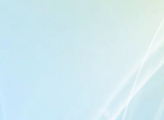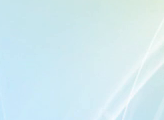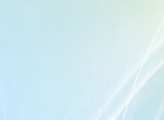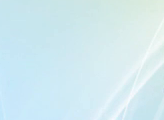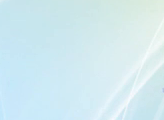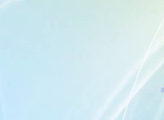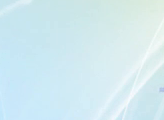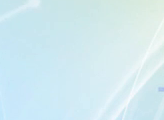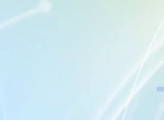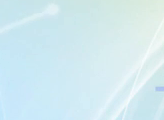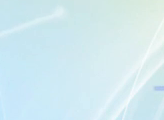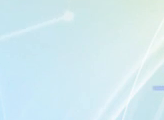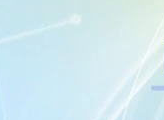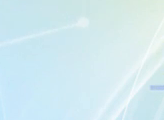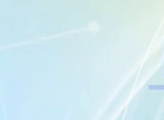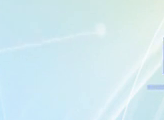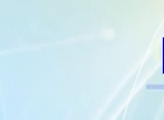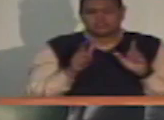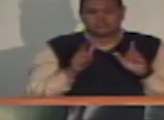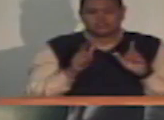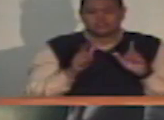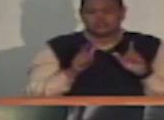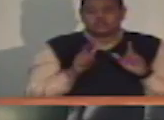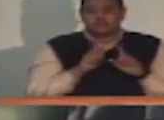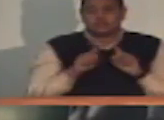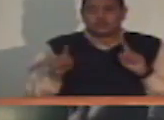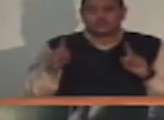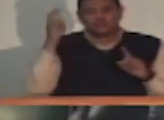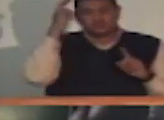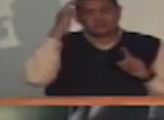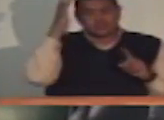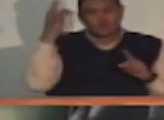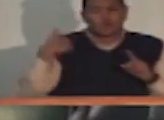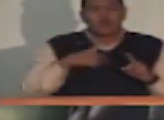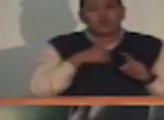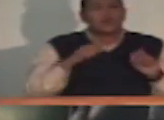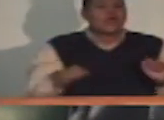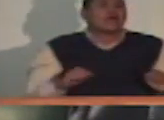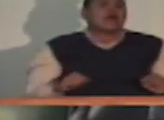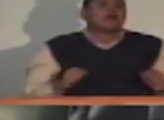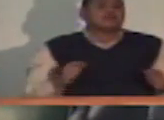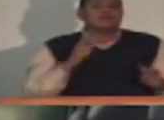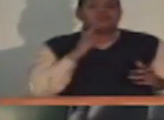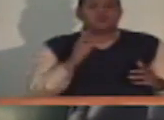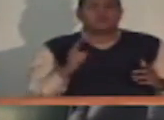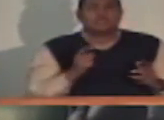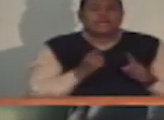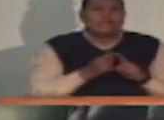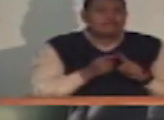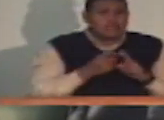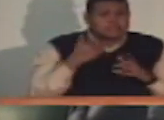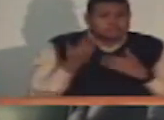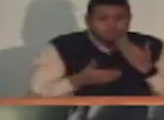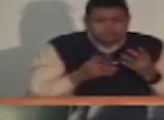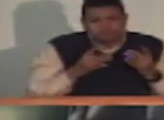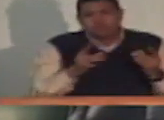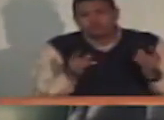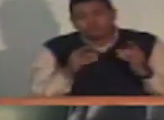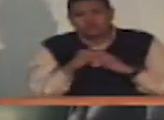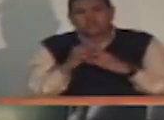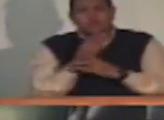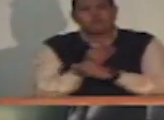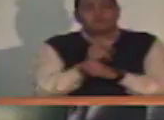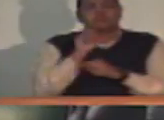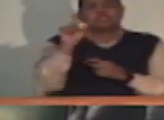billion was received for the period. The reason why we were able to be so effective in the property